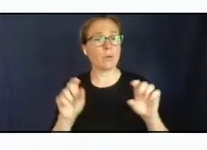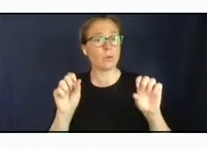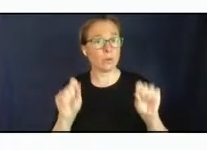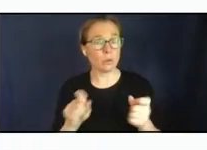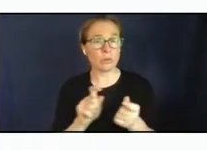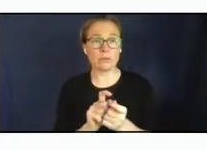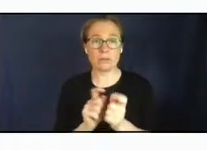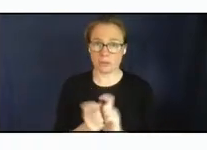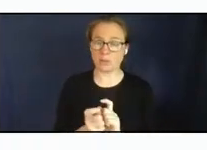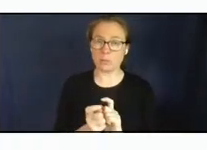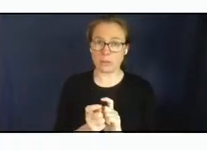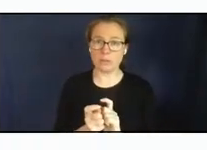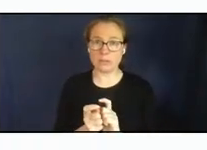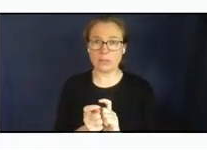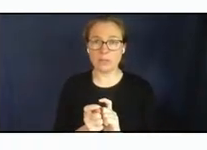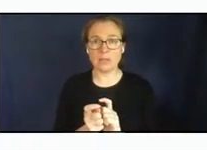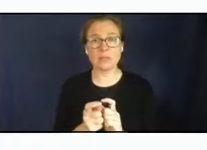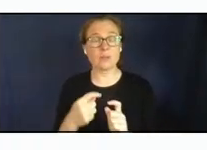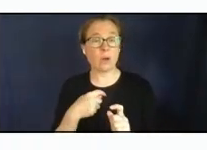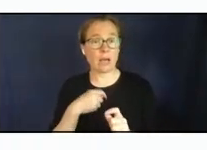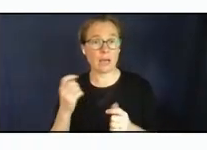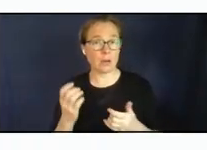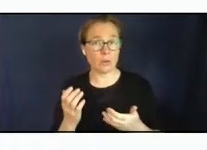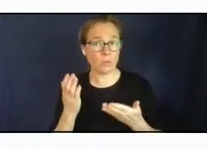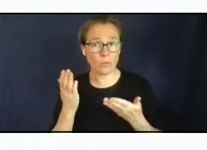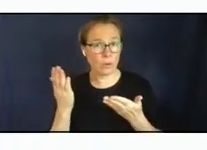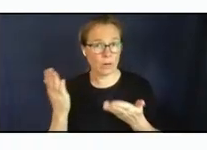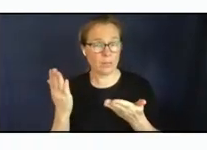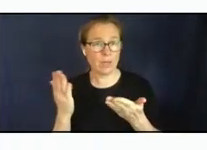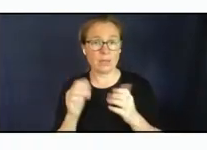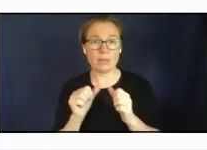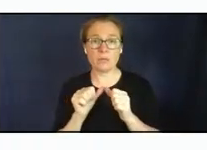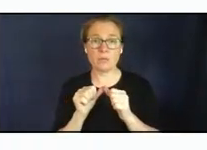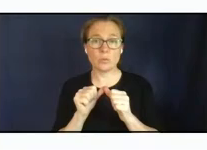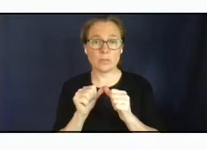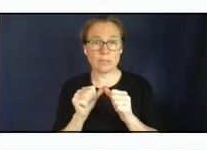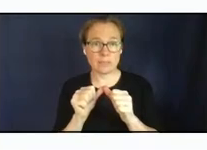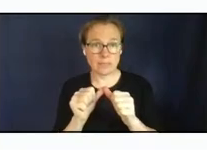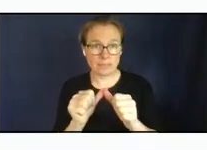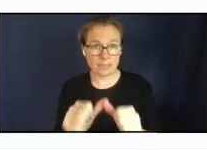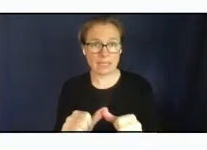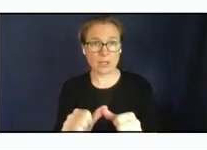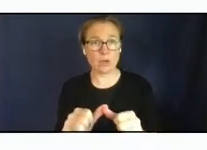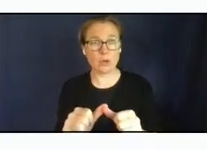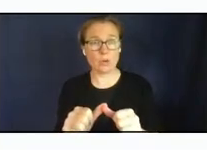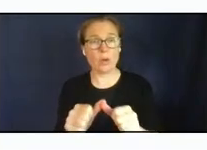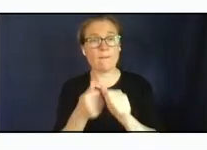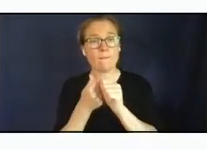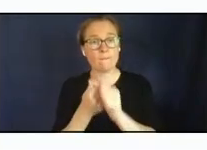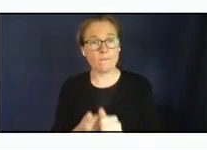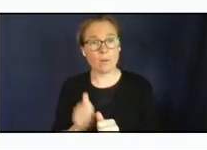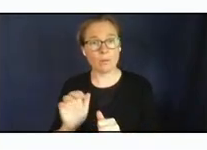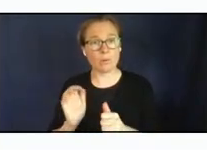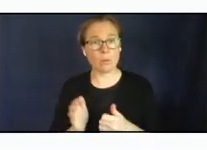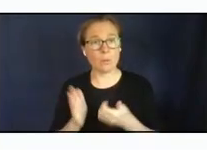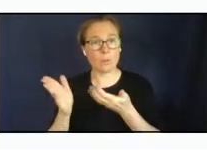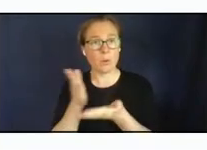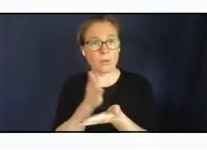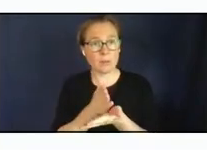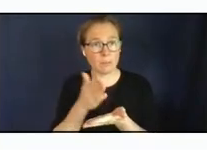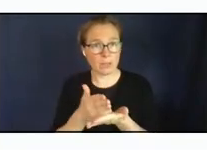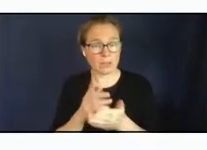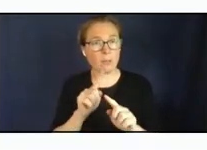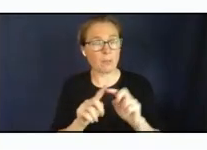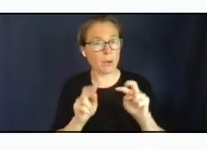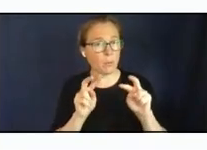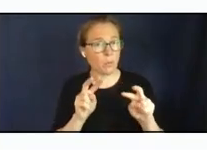what I would recommend is we continue with the budget as proposed, but monitor it throughout the year. And if we do